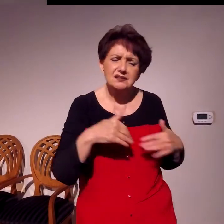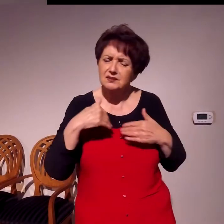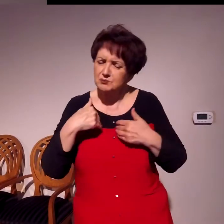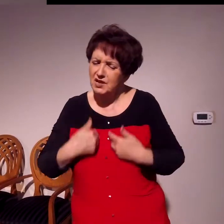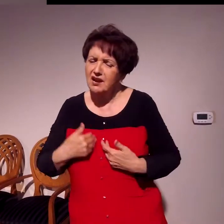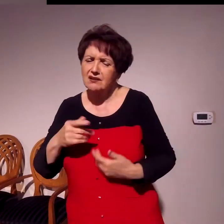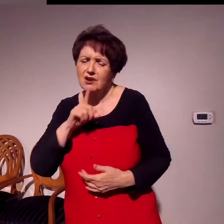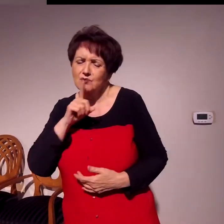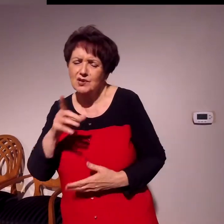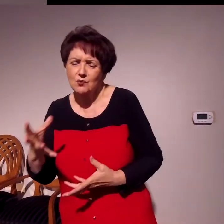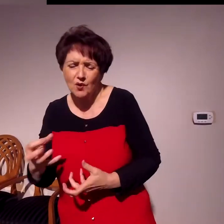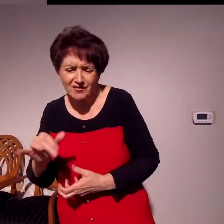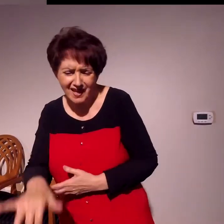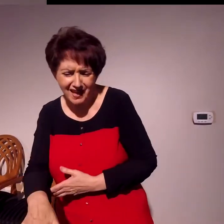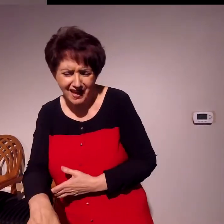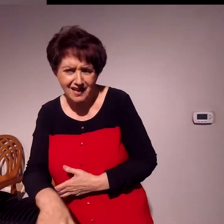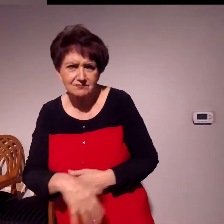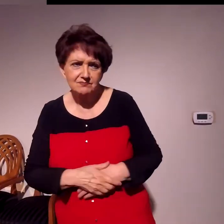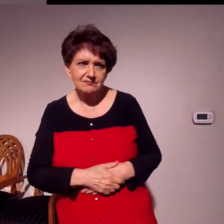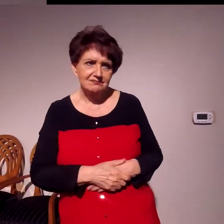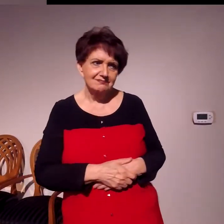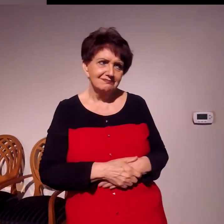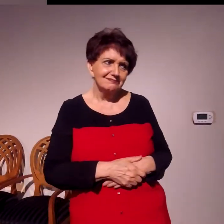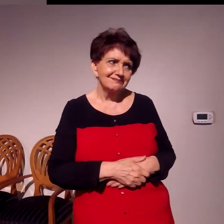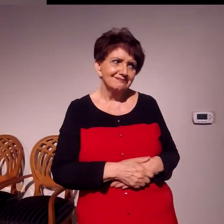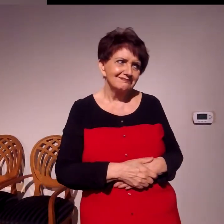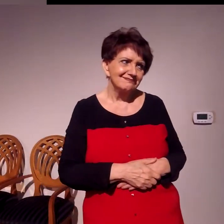want to have that.